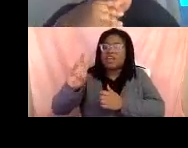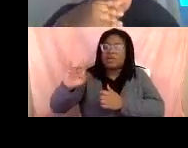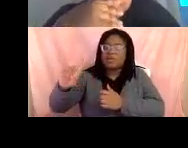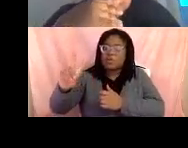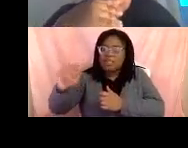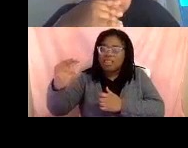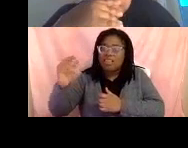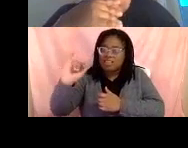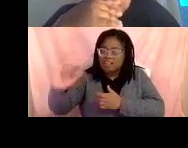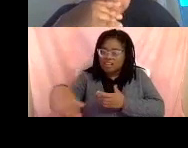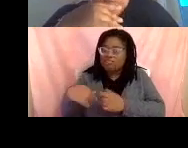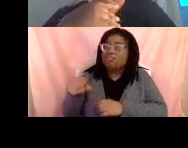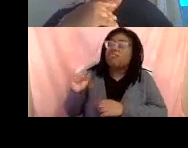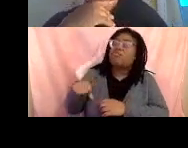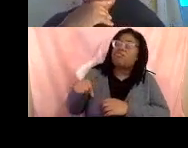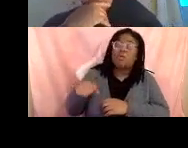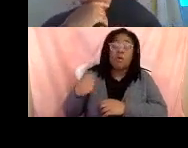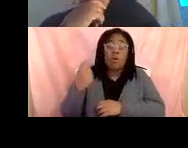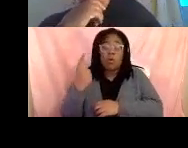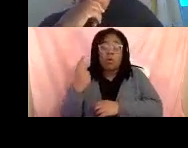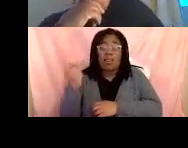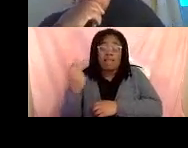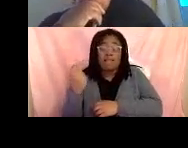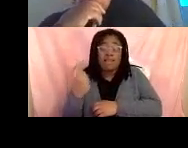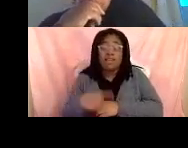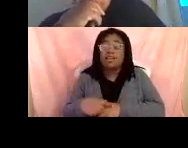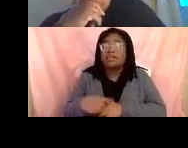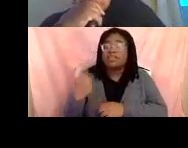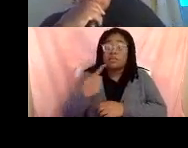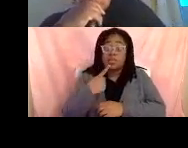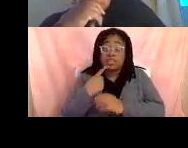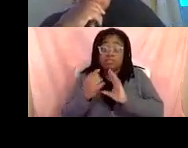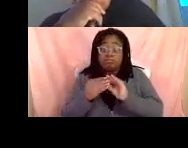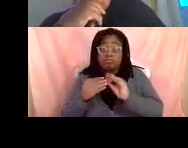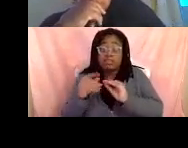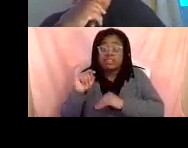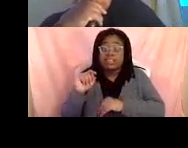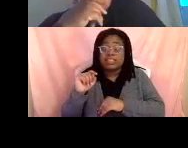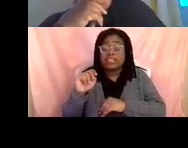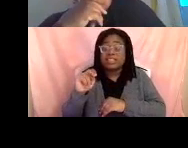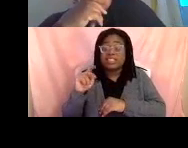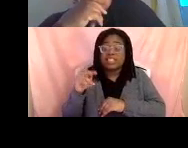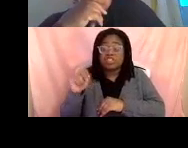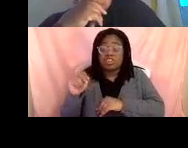Mm-hmm. 111. Someone mentioned tension between the arms,